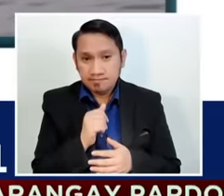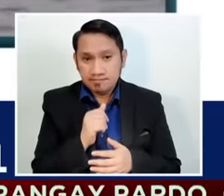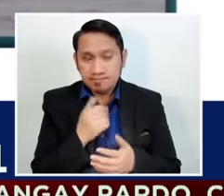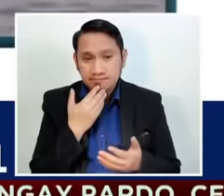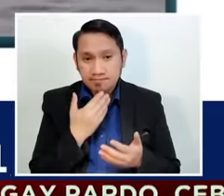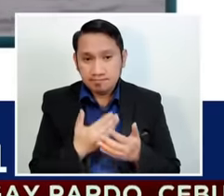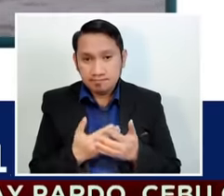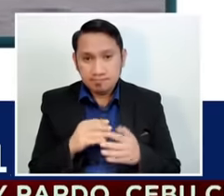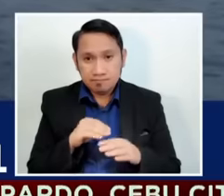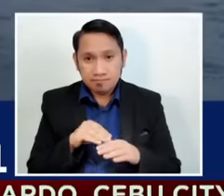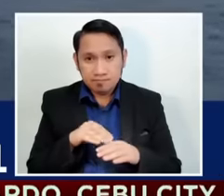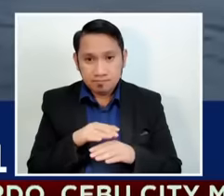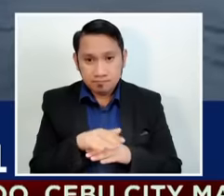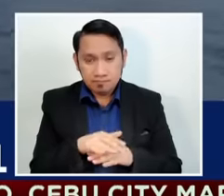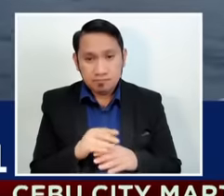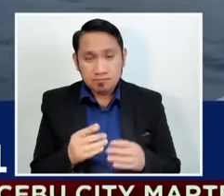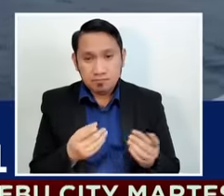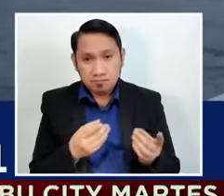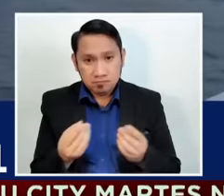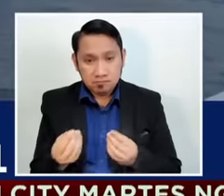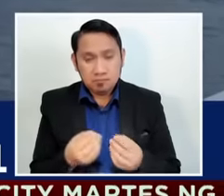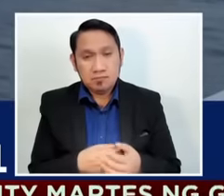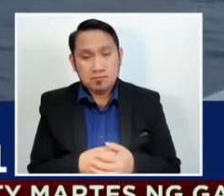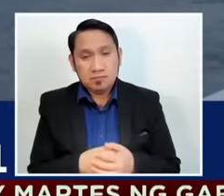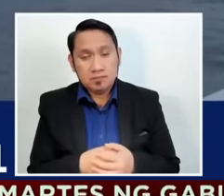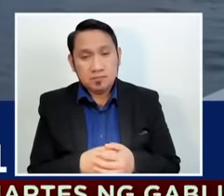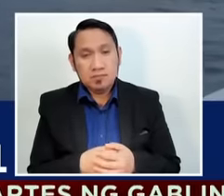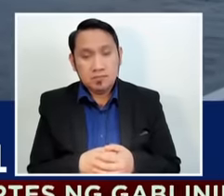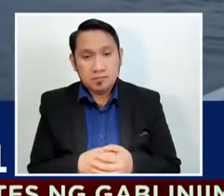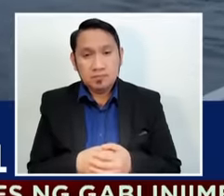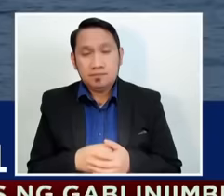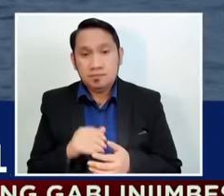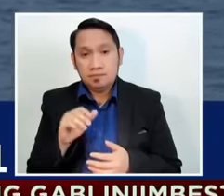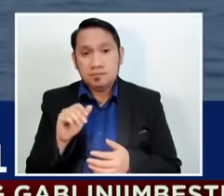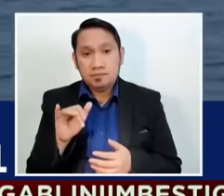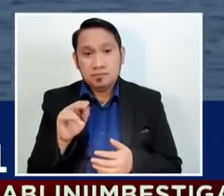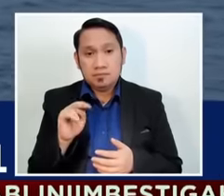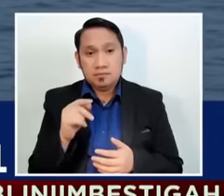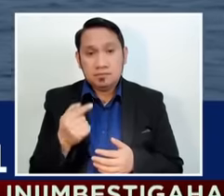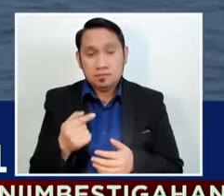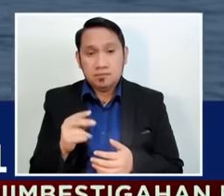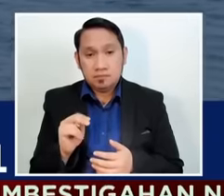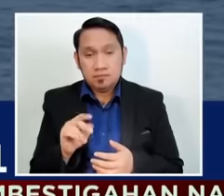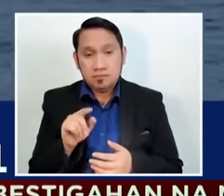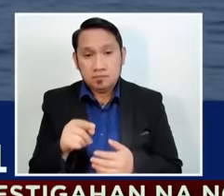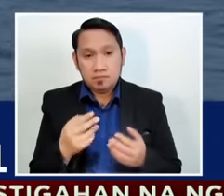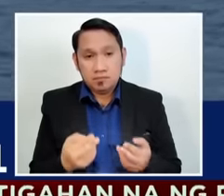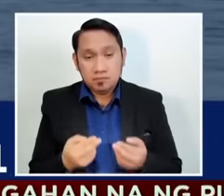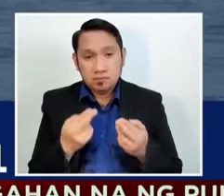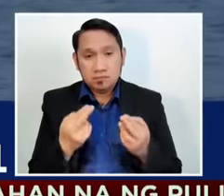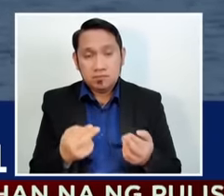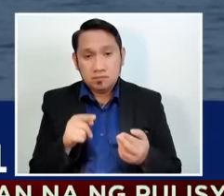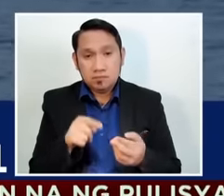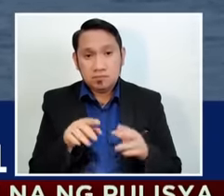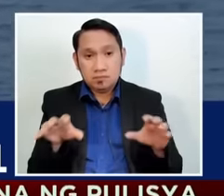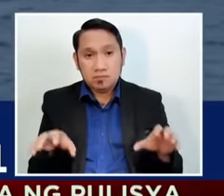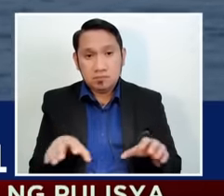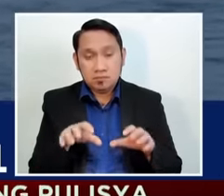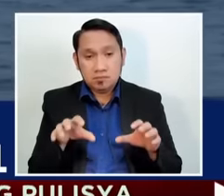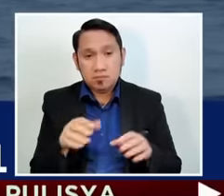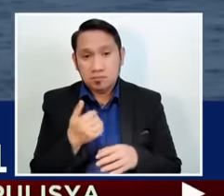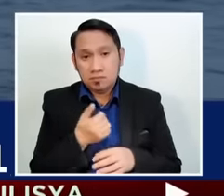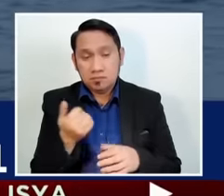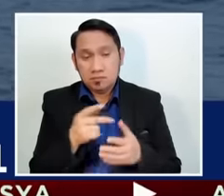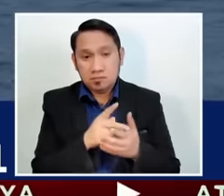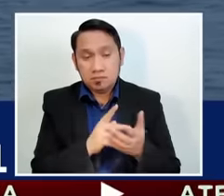to move forward with this. Sa halip na sa Ayungin Shoal, inirekomenda ng NSC na gawin na lamang ang aktibidad sa ibang bahagi